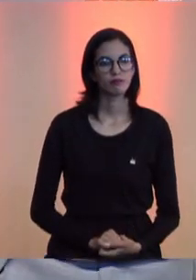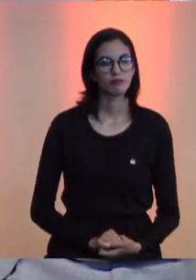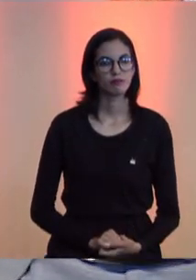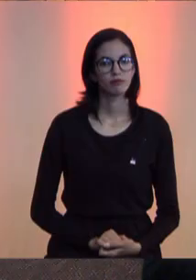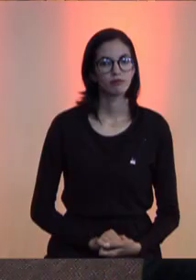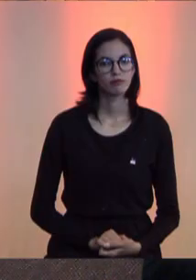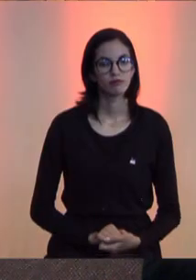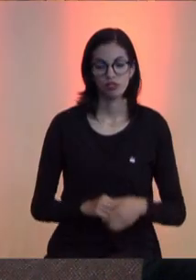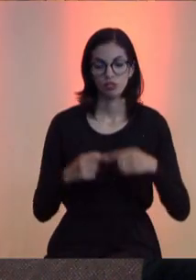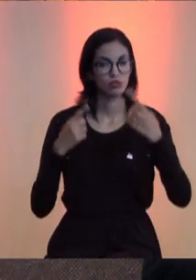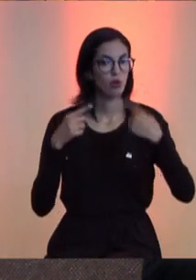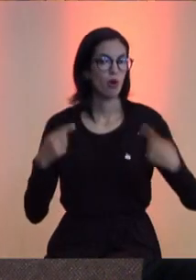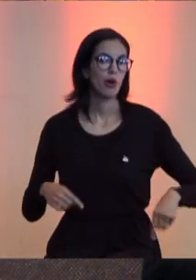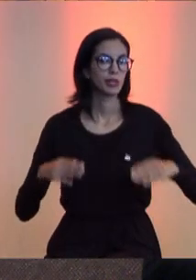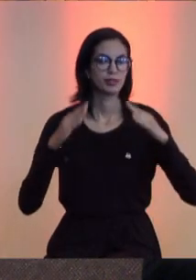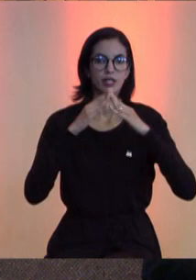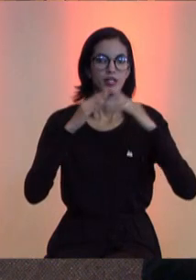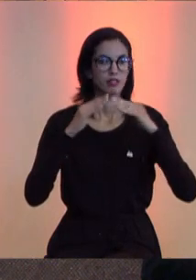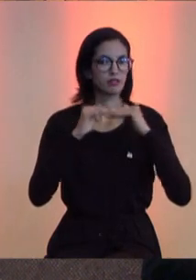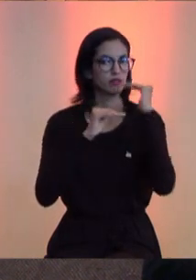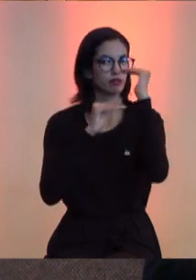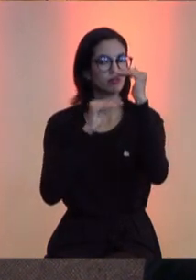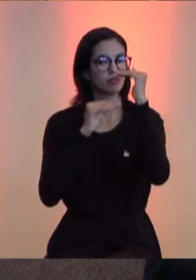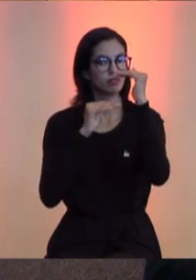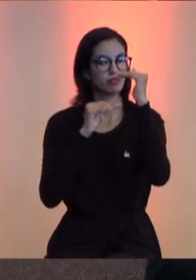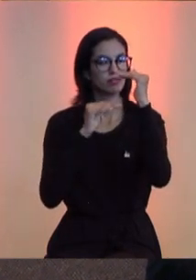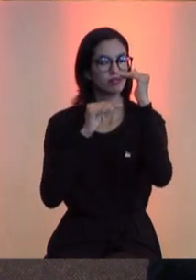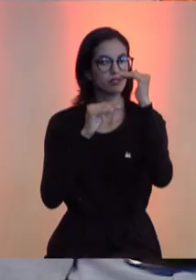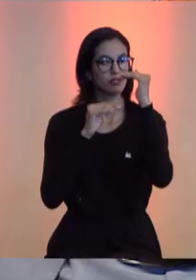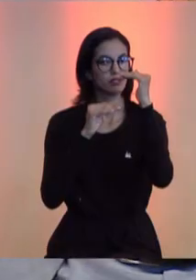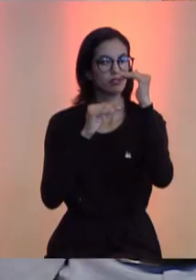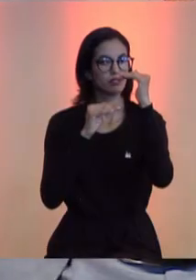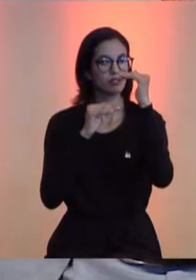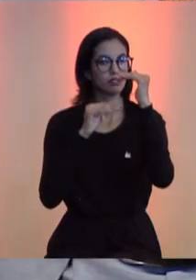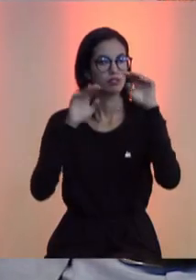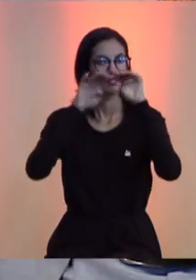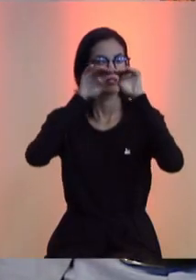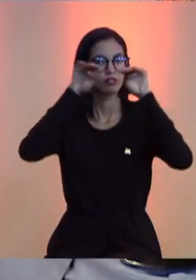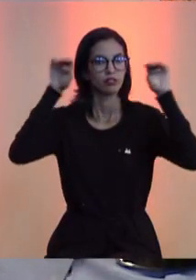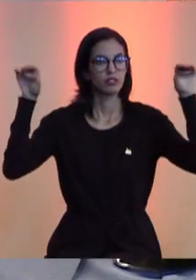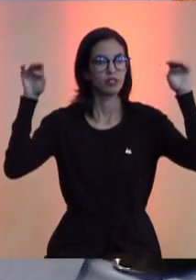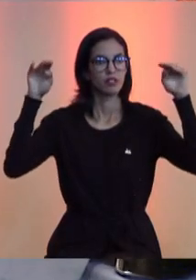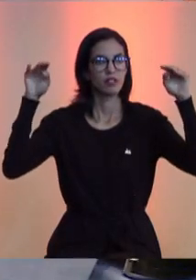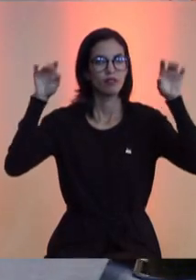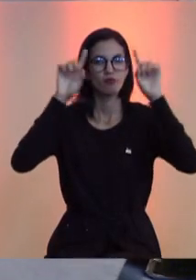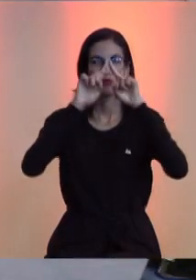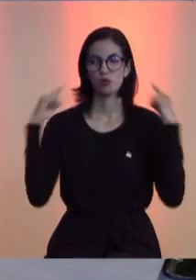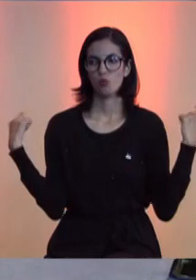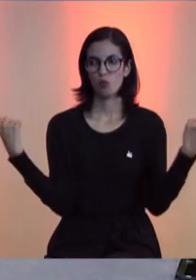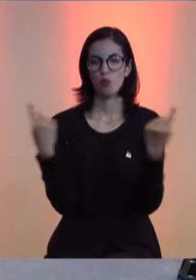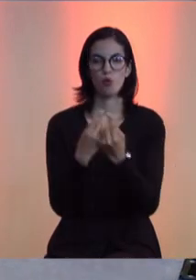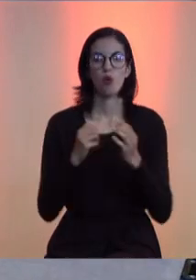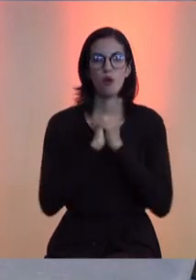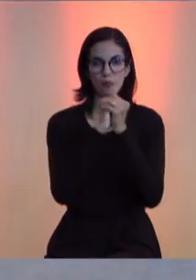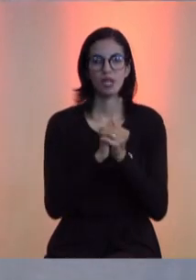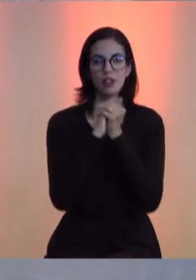encima de sus casas, they put a little room for prayer. Ponían una pequeña habitación para orar. And every